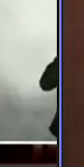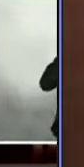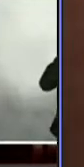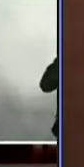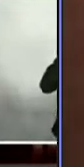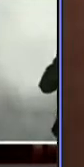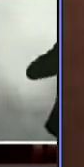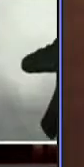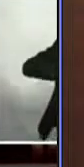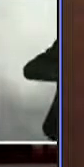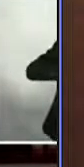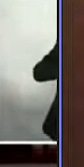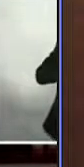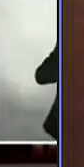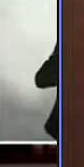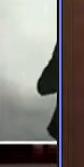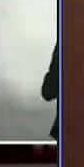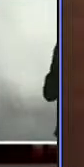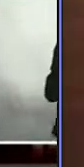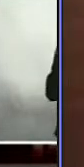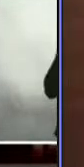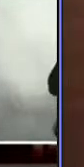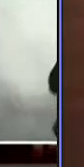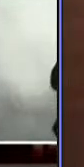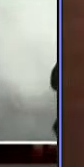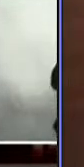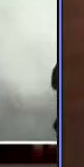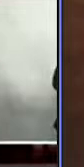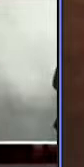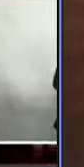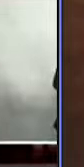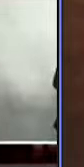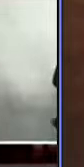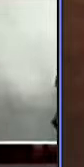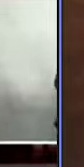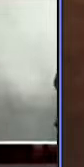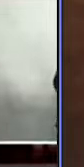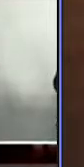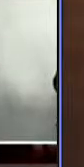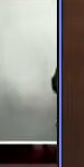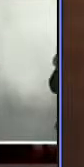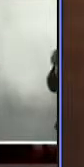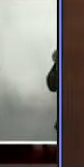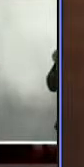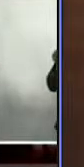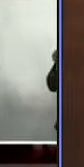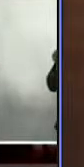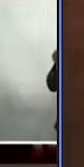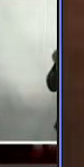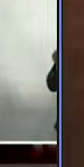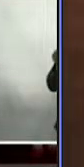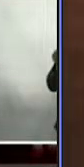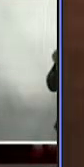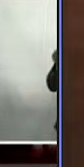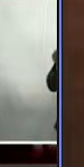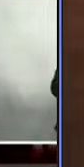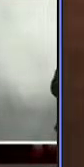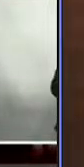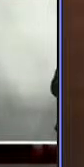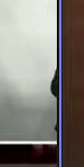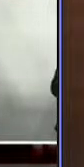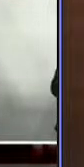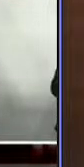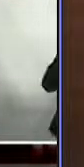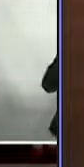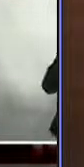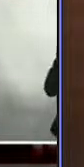other establishments, and the enforcement campaign is being appropriately increased to respond